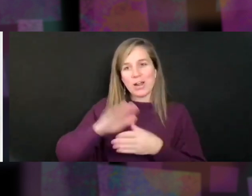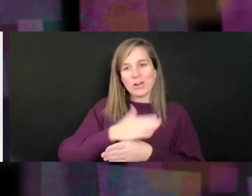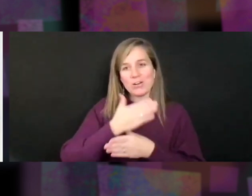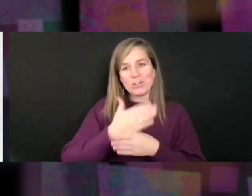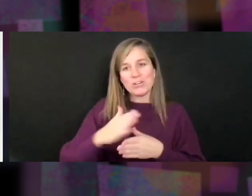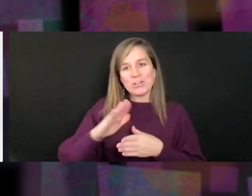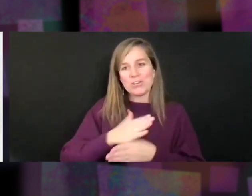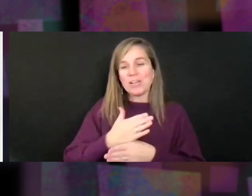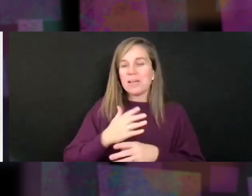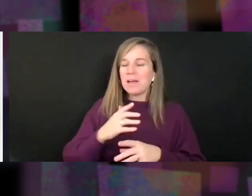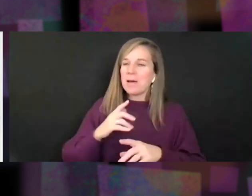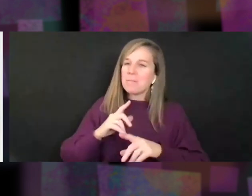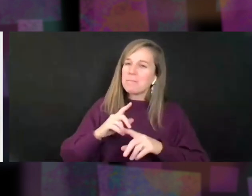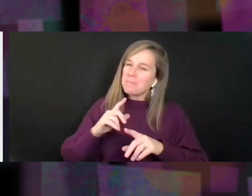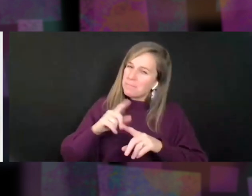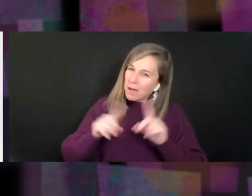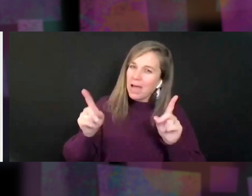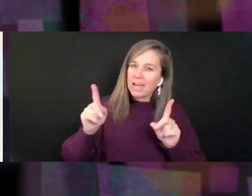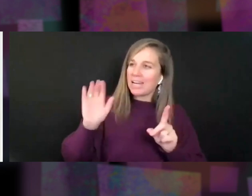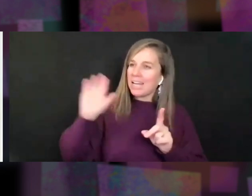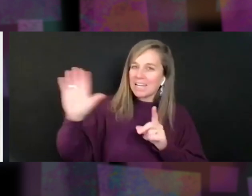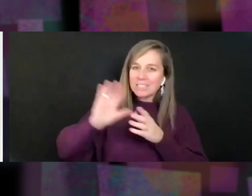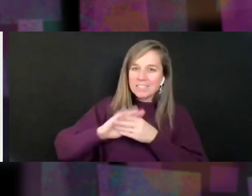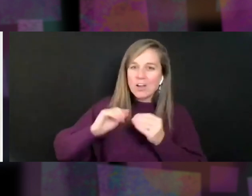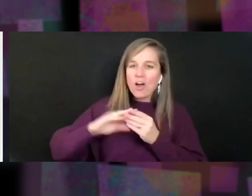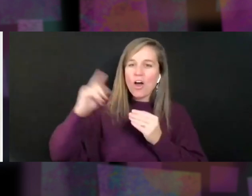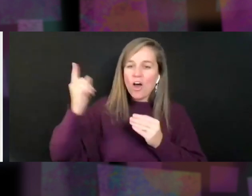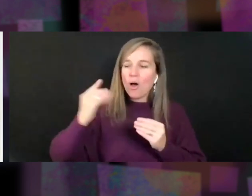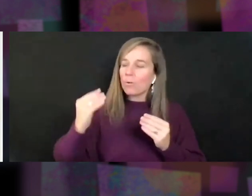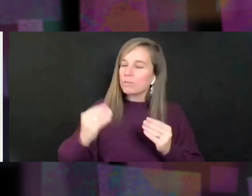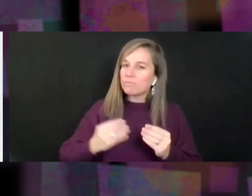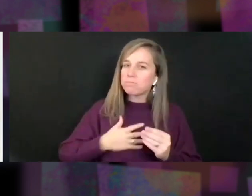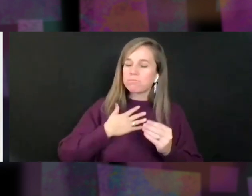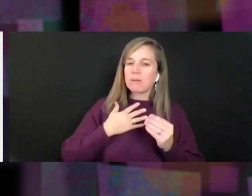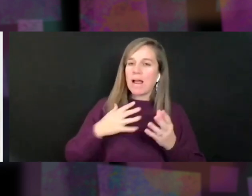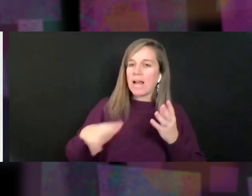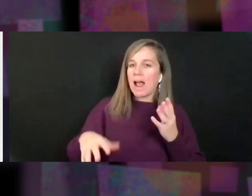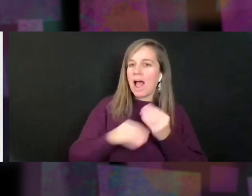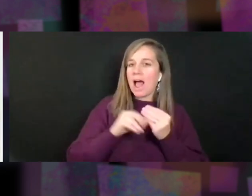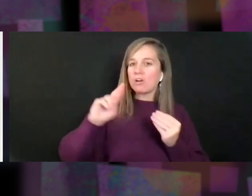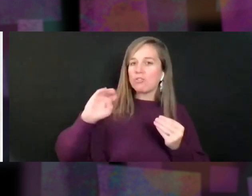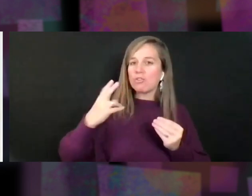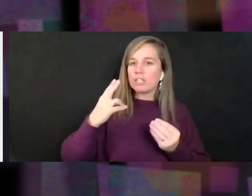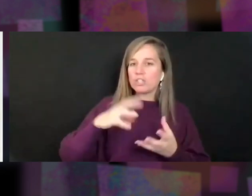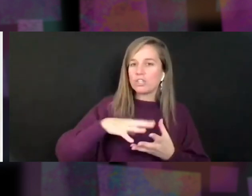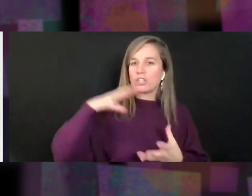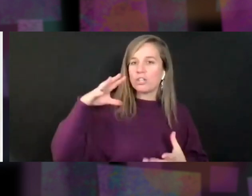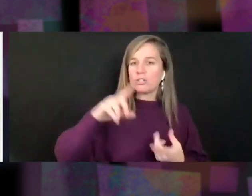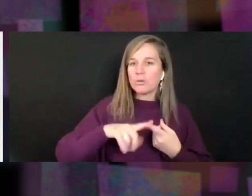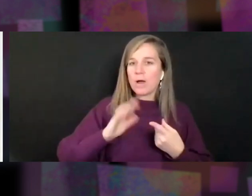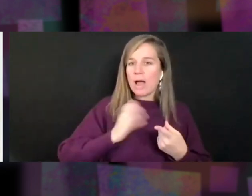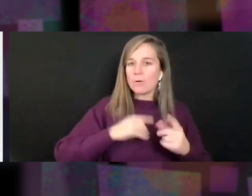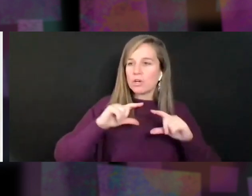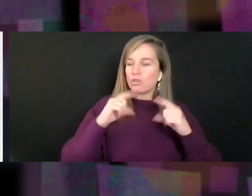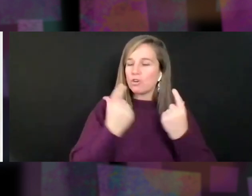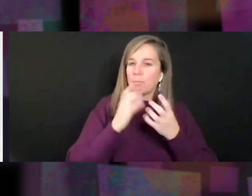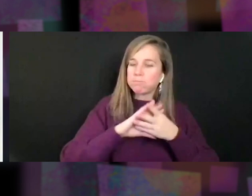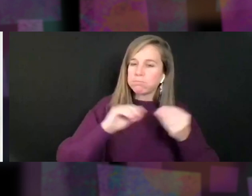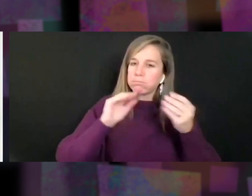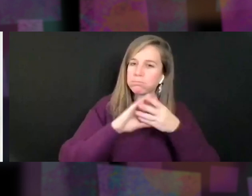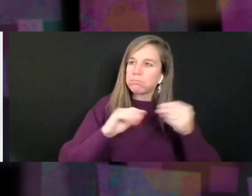both as individuals and our community. And in those moments, he was building us up as a